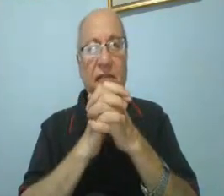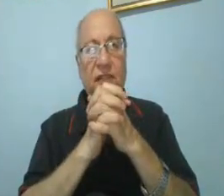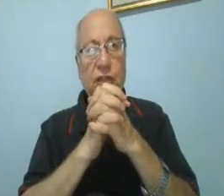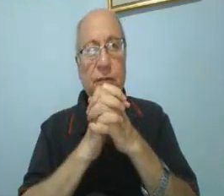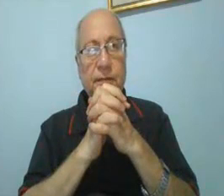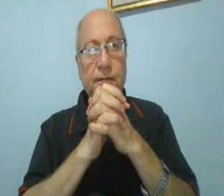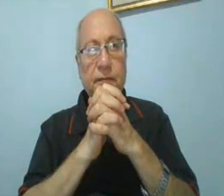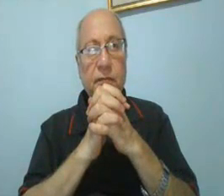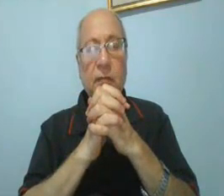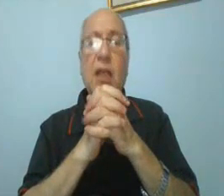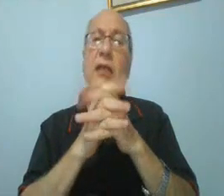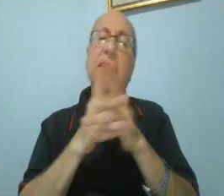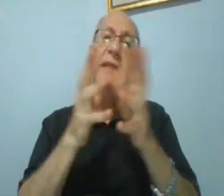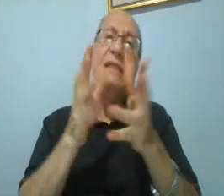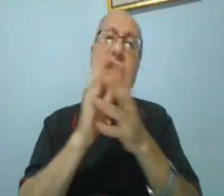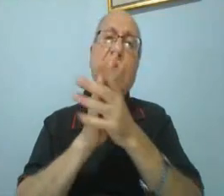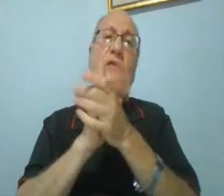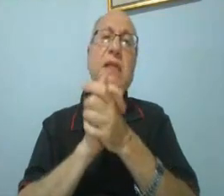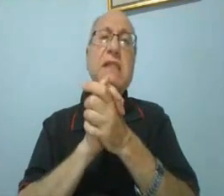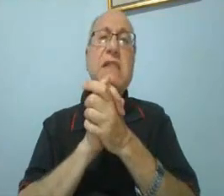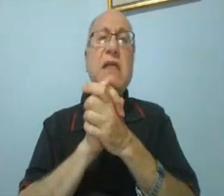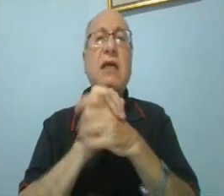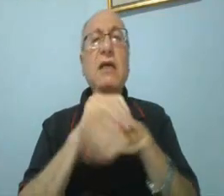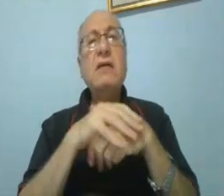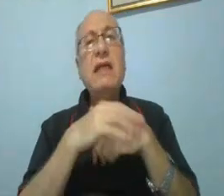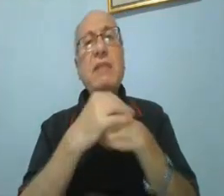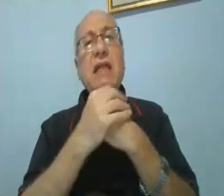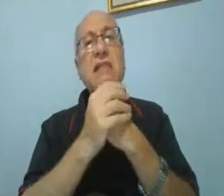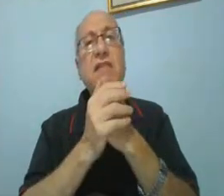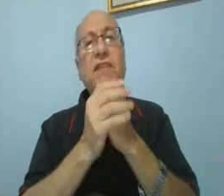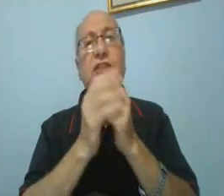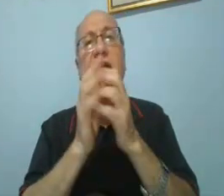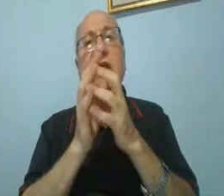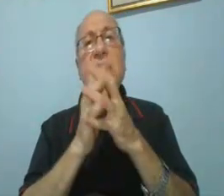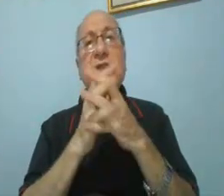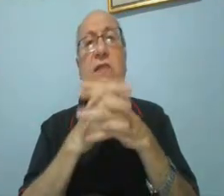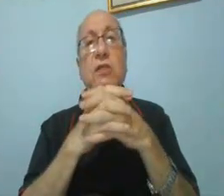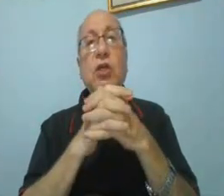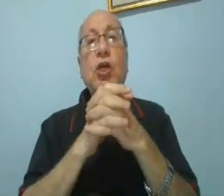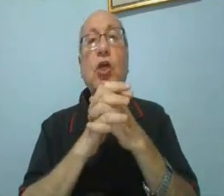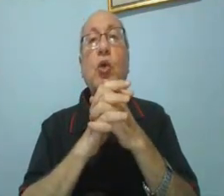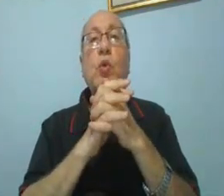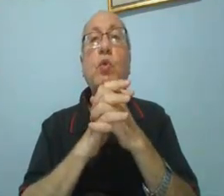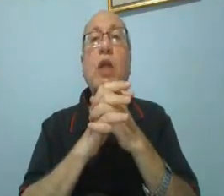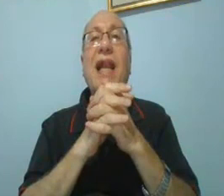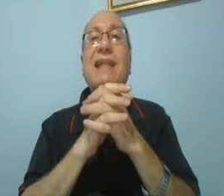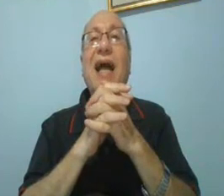chemical disinfection. The commonest chemical disinfection is